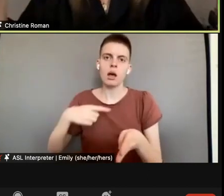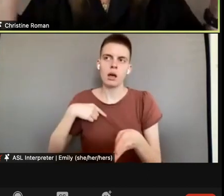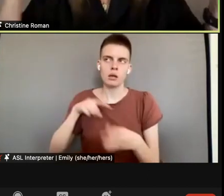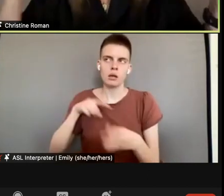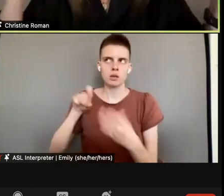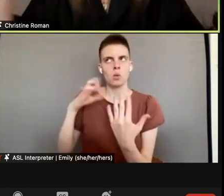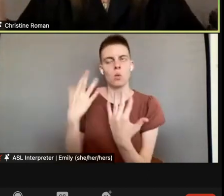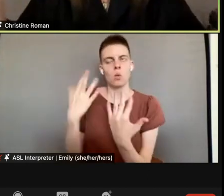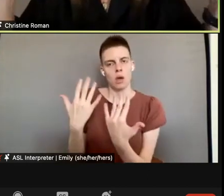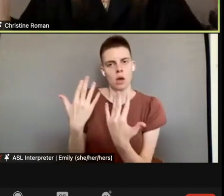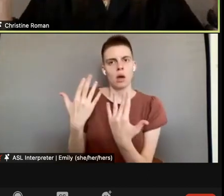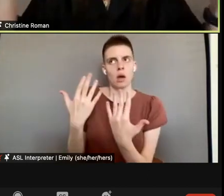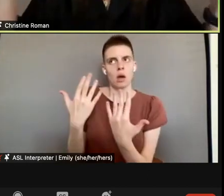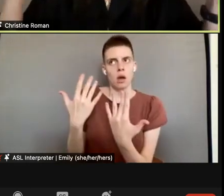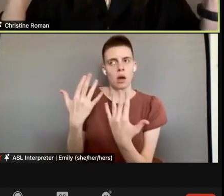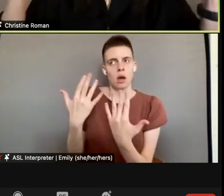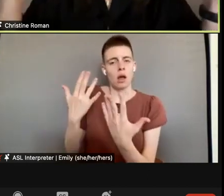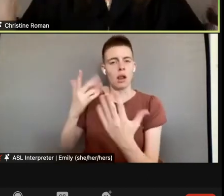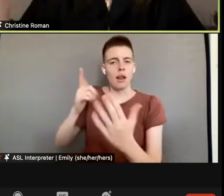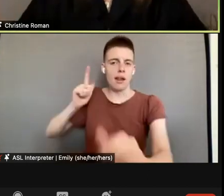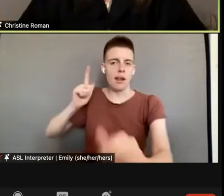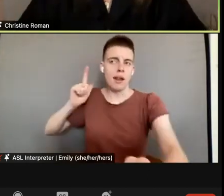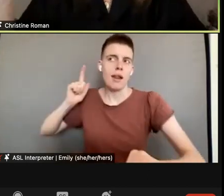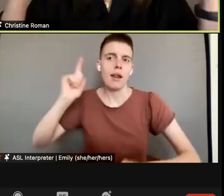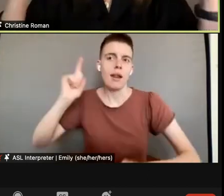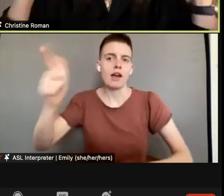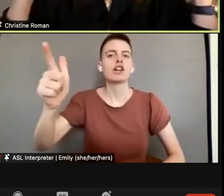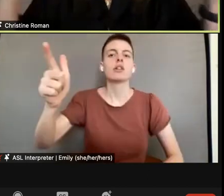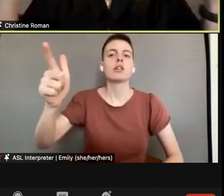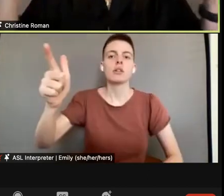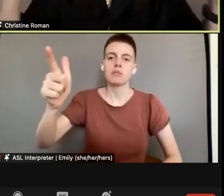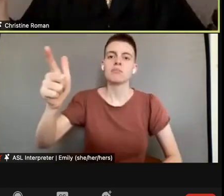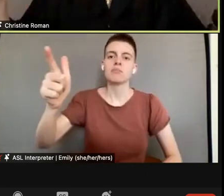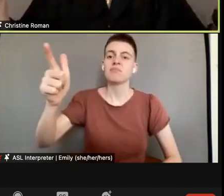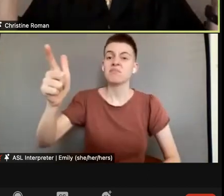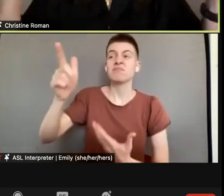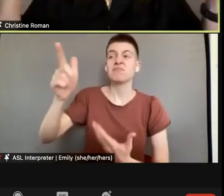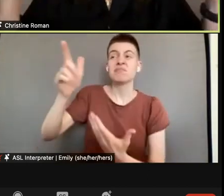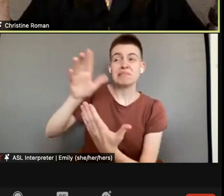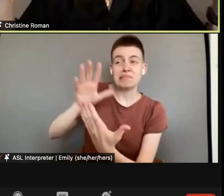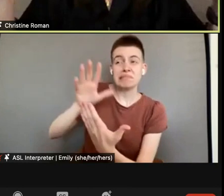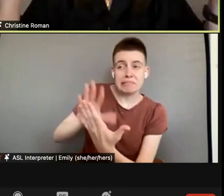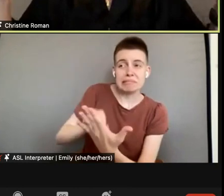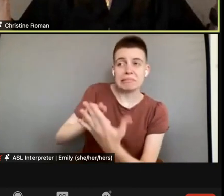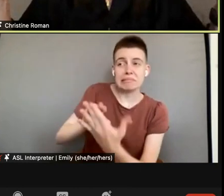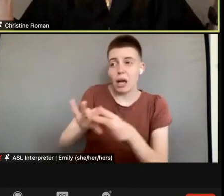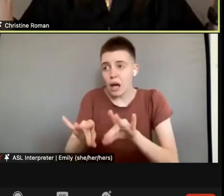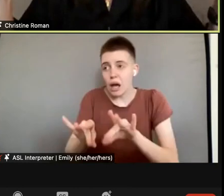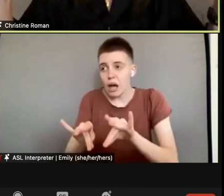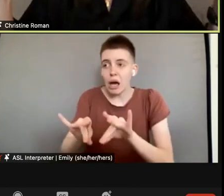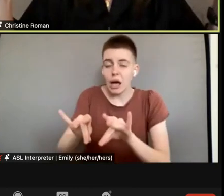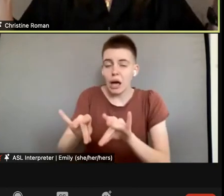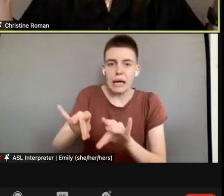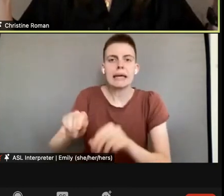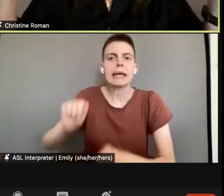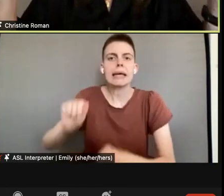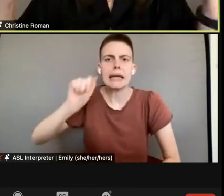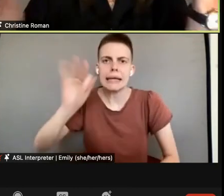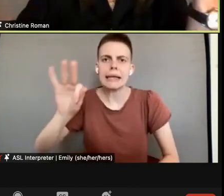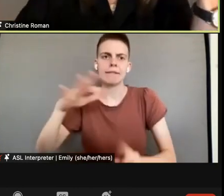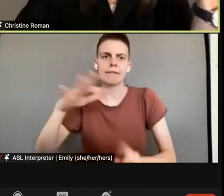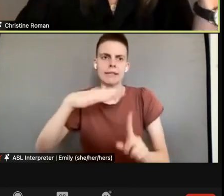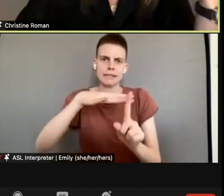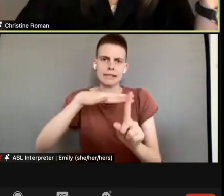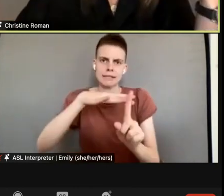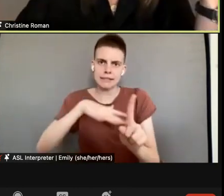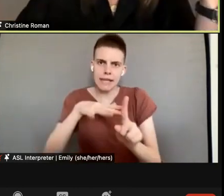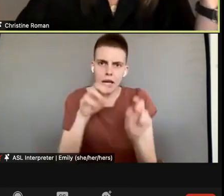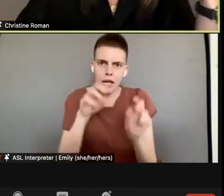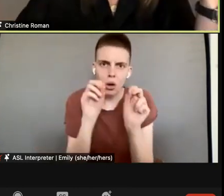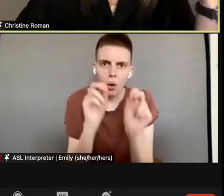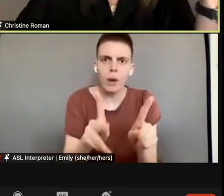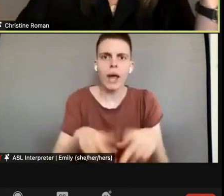long time and maybe only can imitate under very special circumstances. So what is lost?